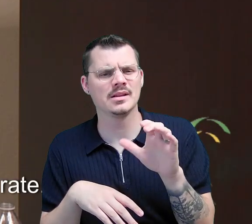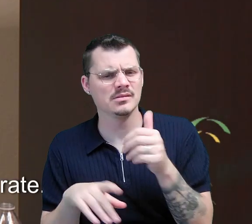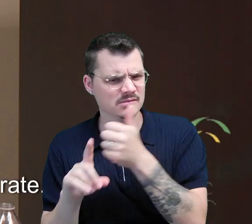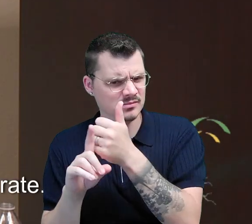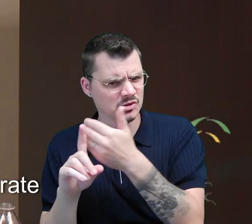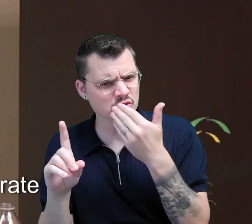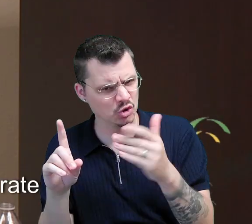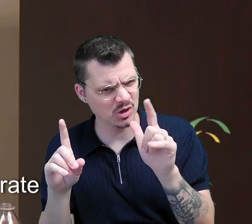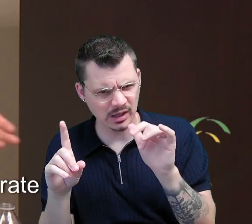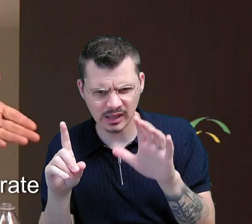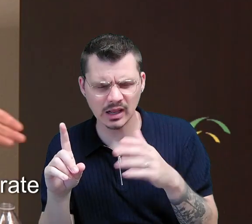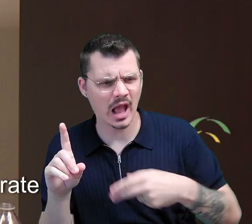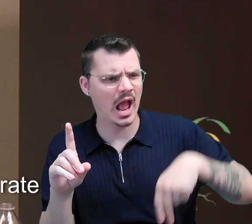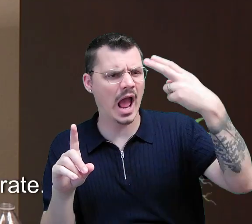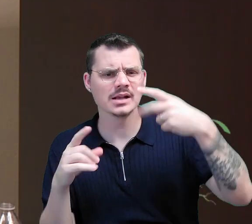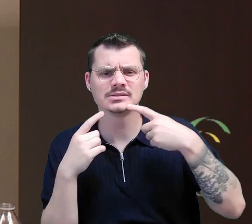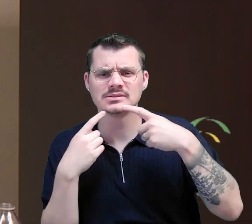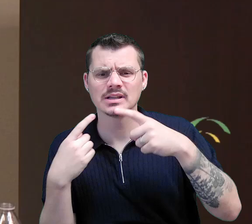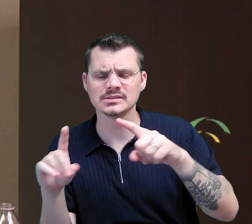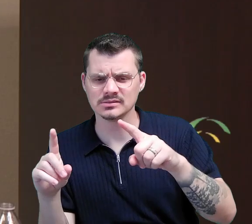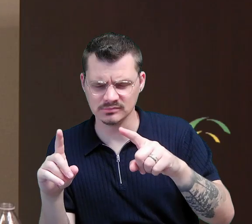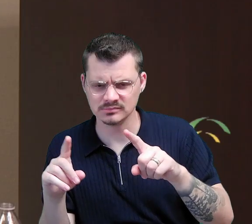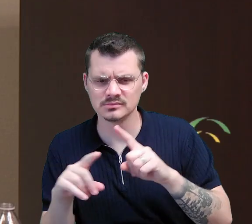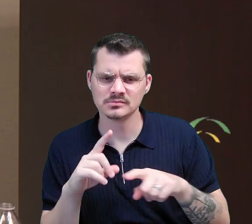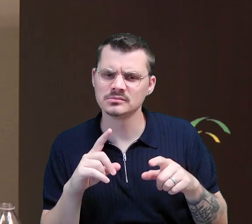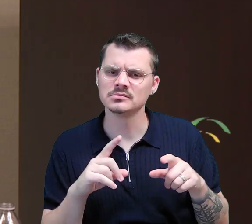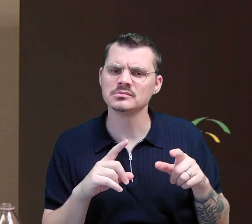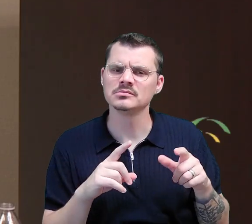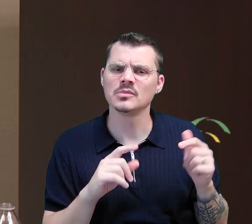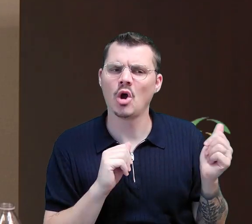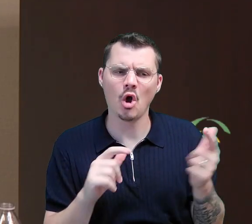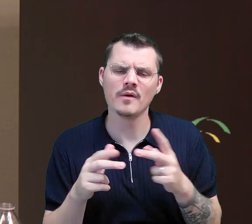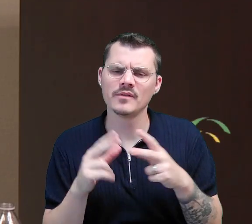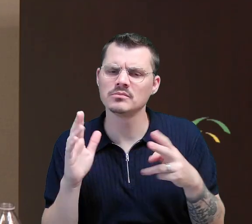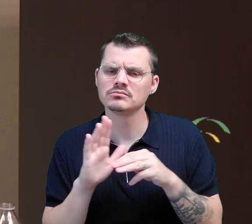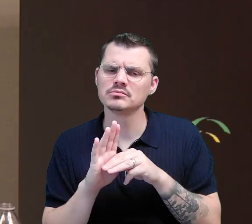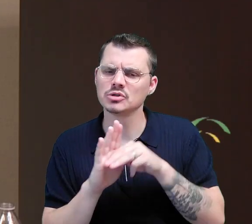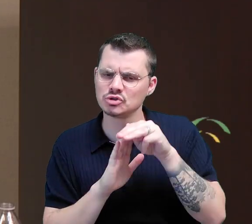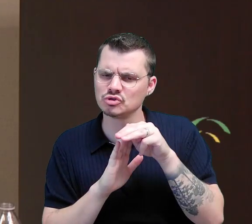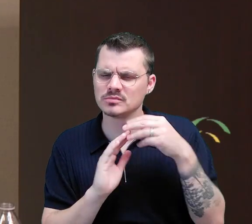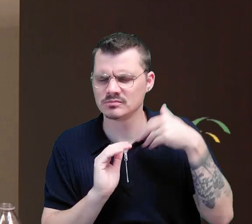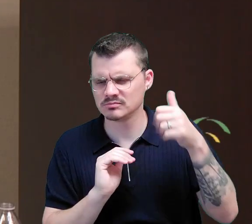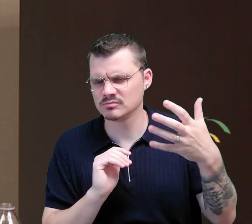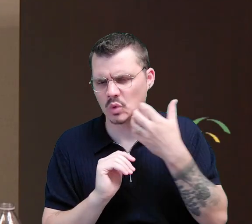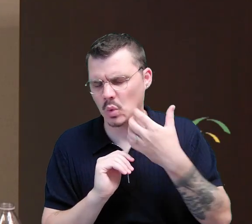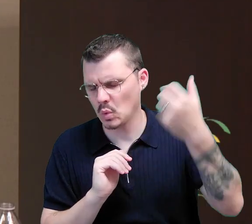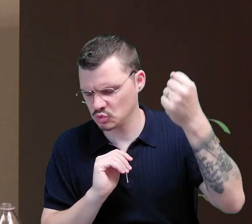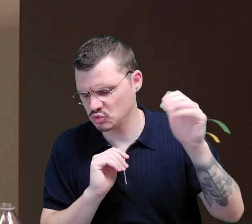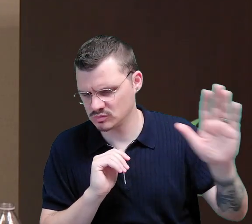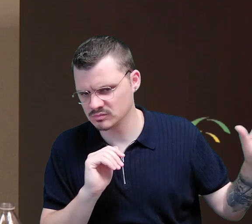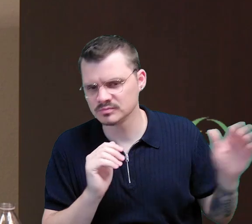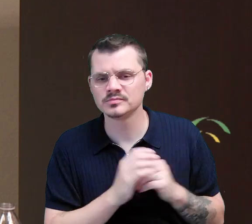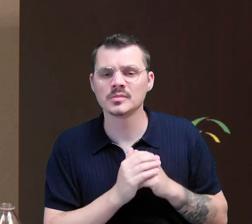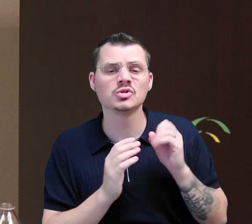Really good clinic, very high success rate. And these were all really mature people, like I said, people of later